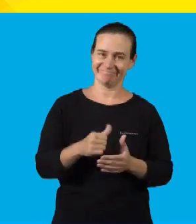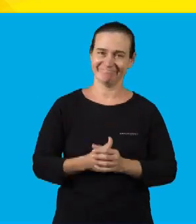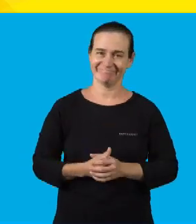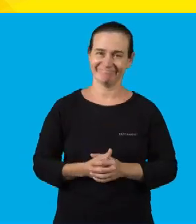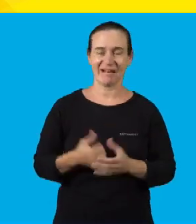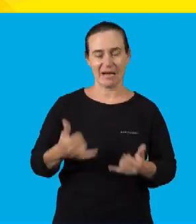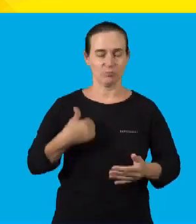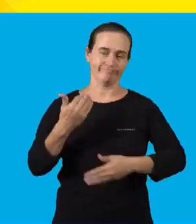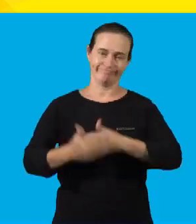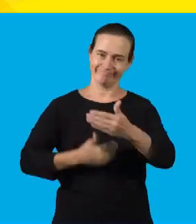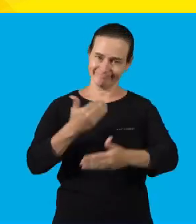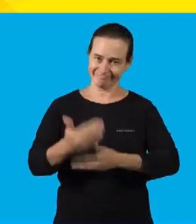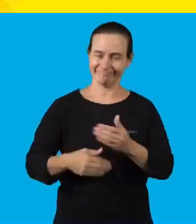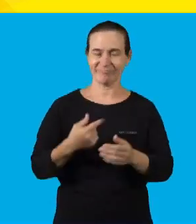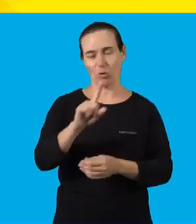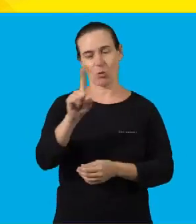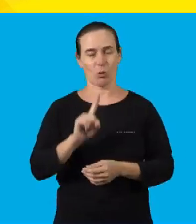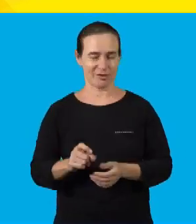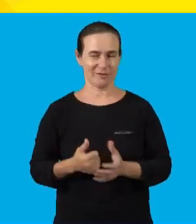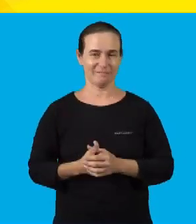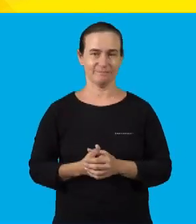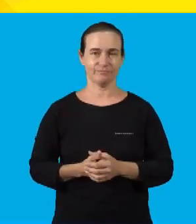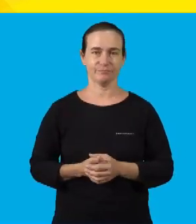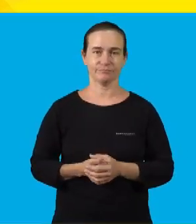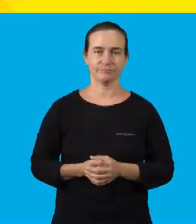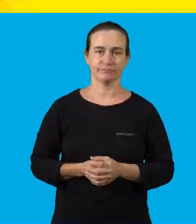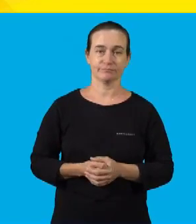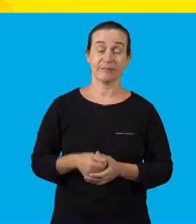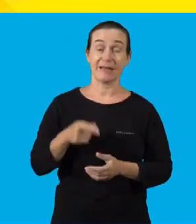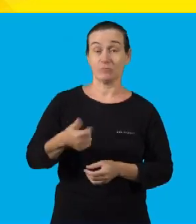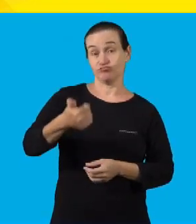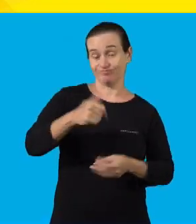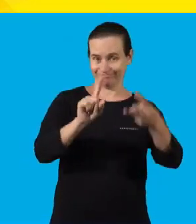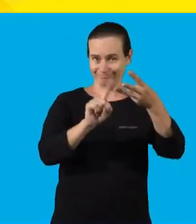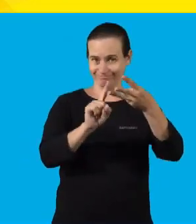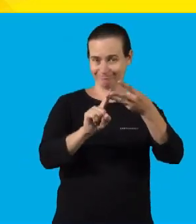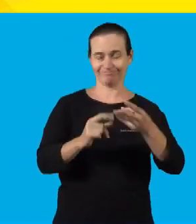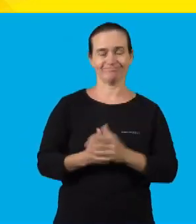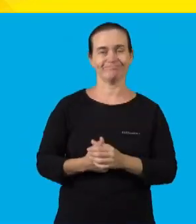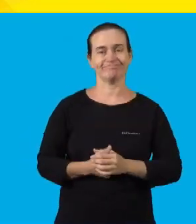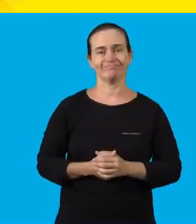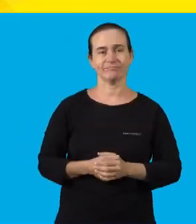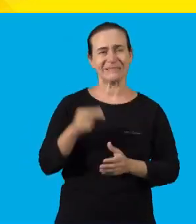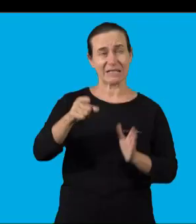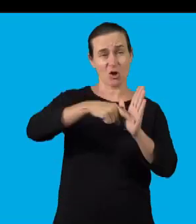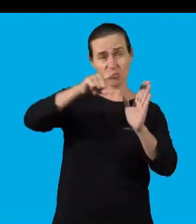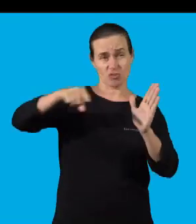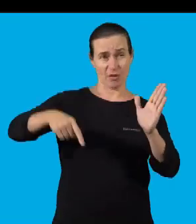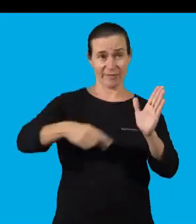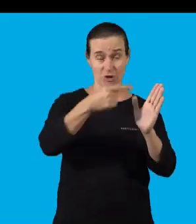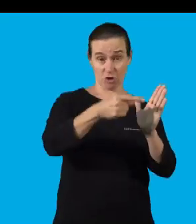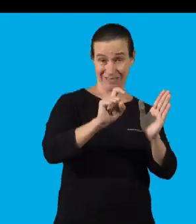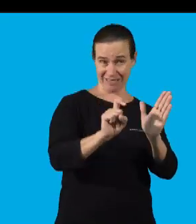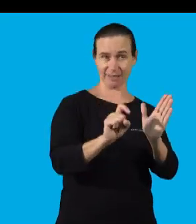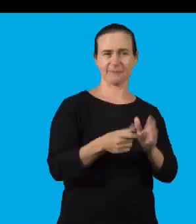Welcome back from the ad break, and let's continue with our questions. So now we are going to go on to that third question, and it says, the graph of g